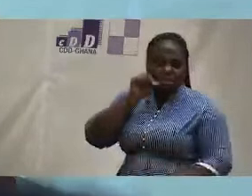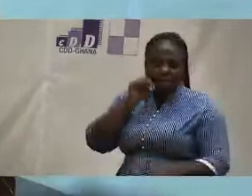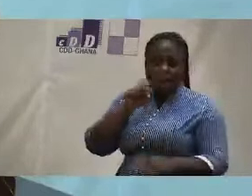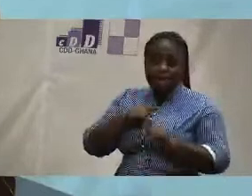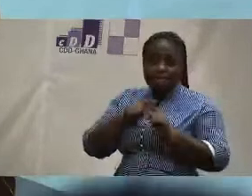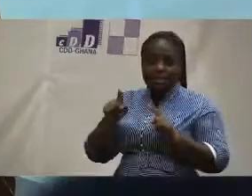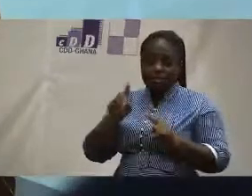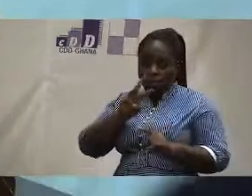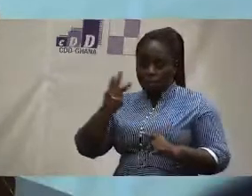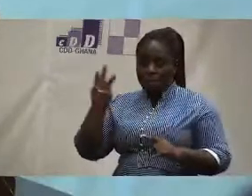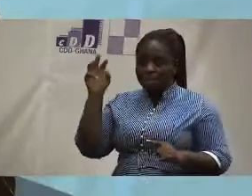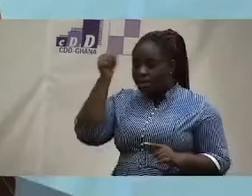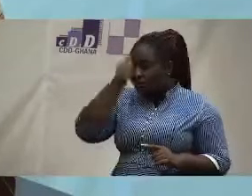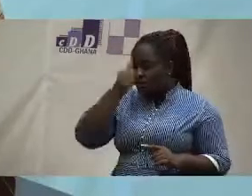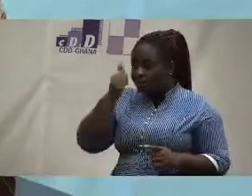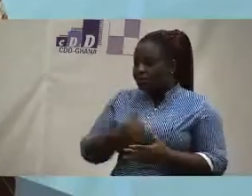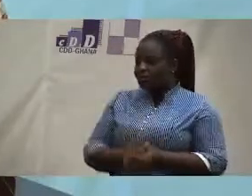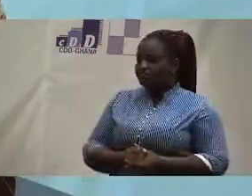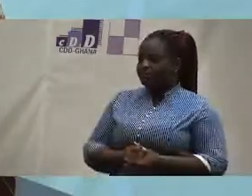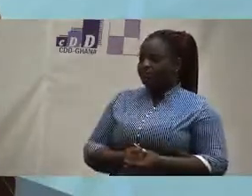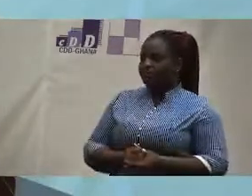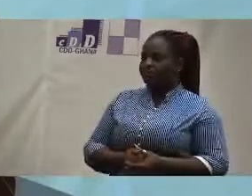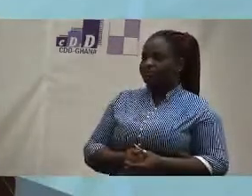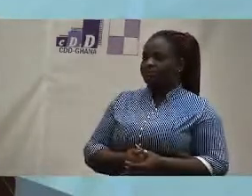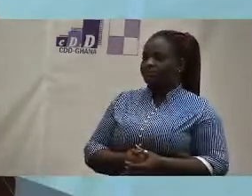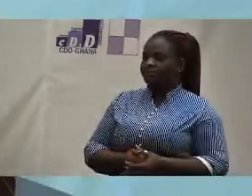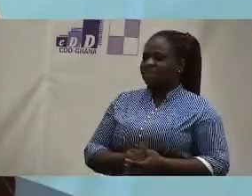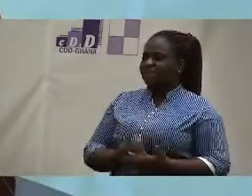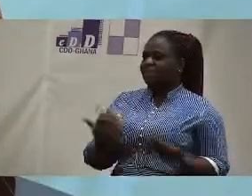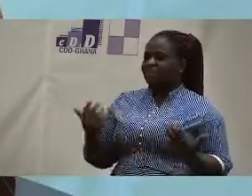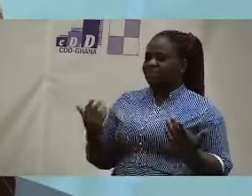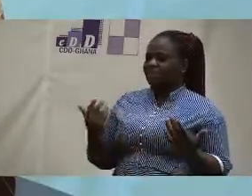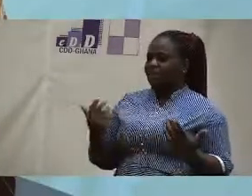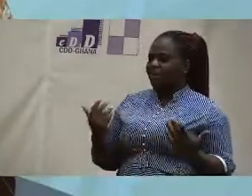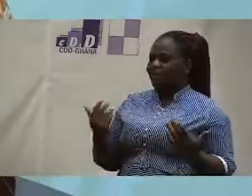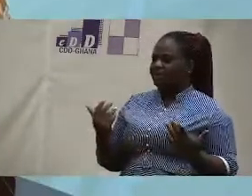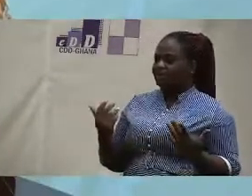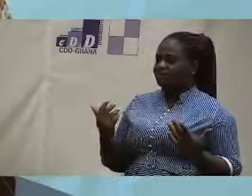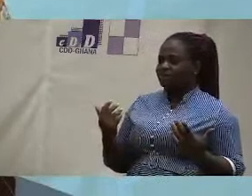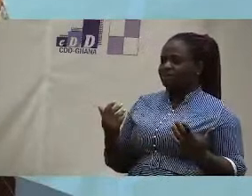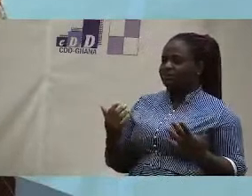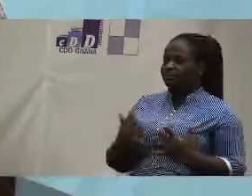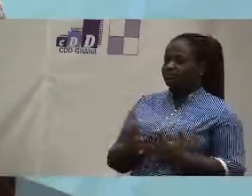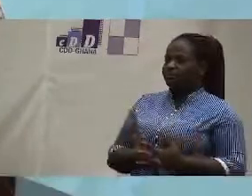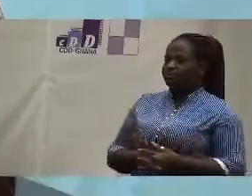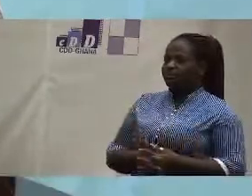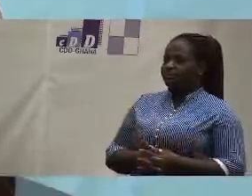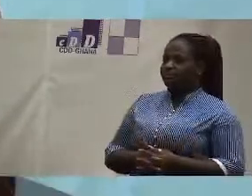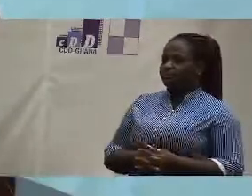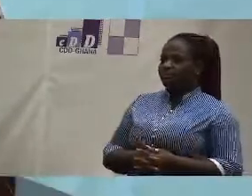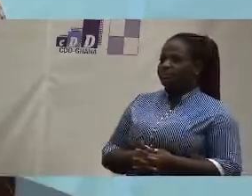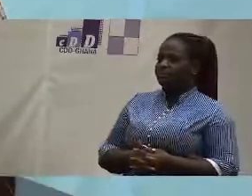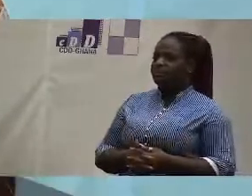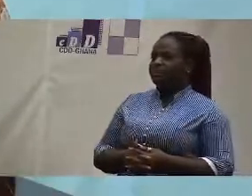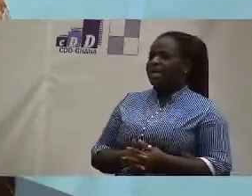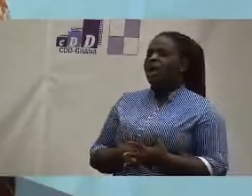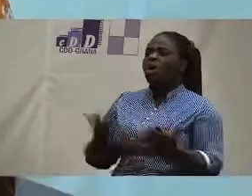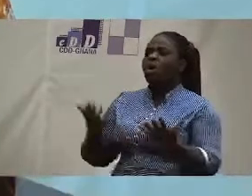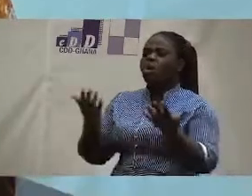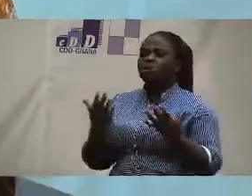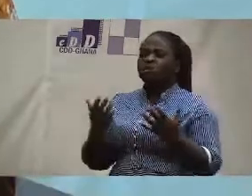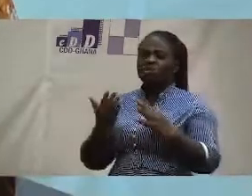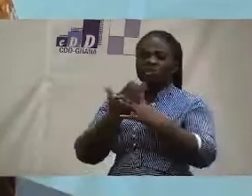African region, adding the Sahel of Chad and Cote d'Ivoire. So I would really like to share